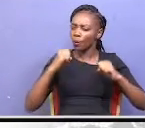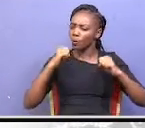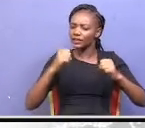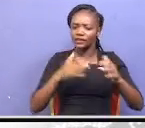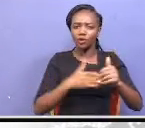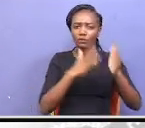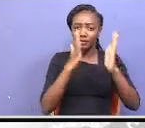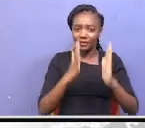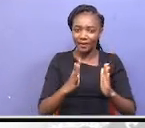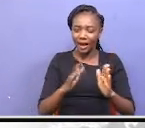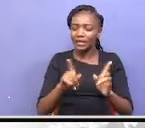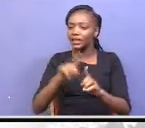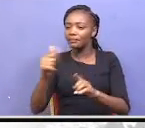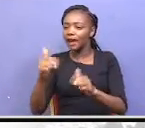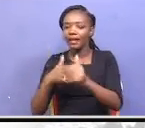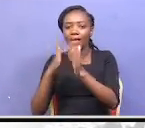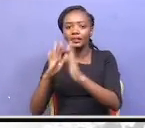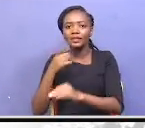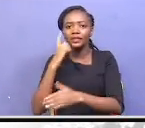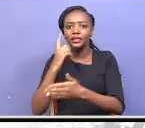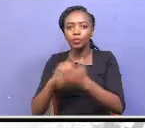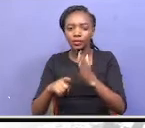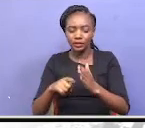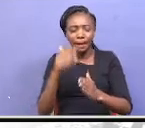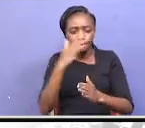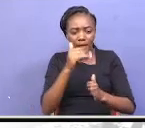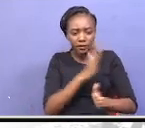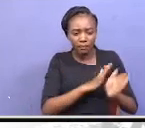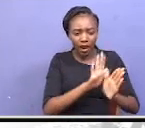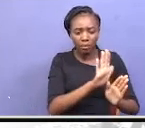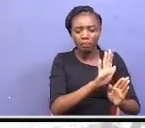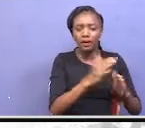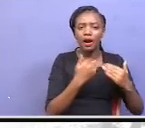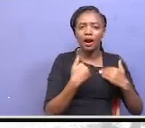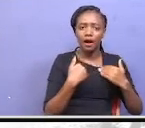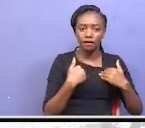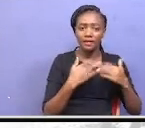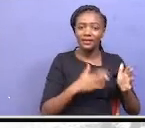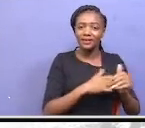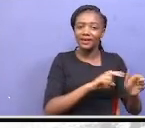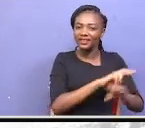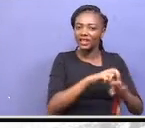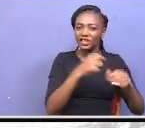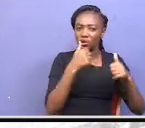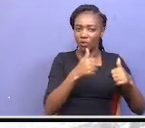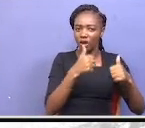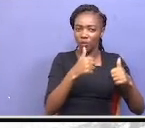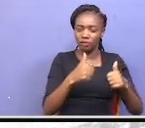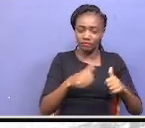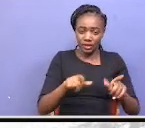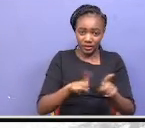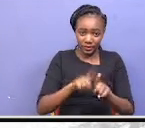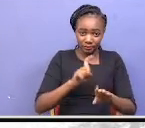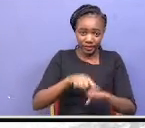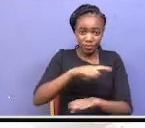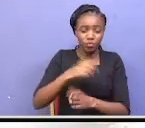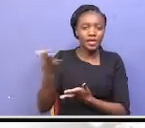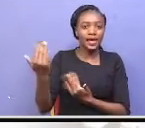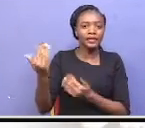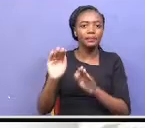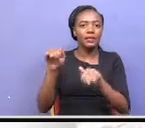viongozi wakimtaja kama aliratibu mipango kwa ajili ya uongozi wa taifa hili, huku akitarajiwa kupumzika nyumbani kwake